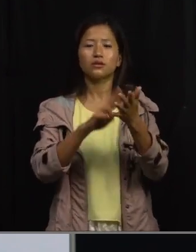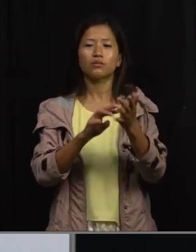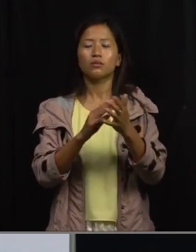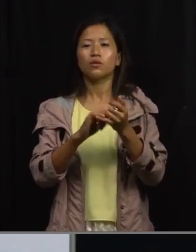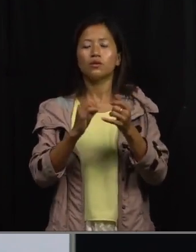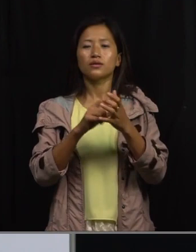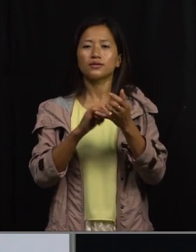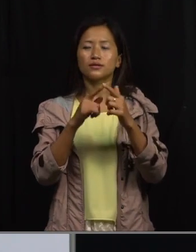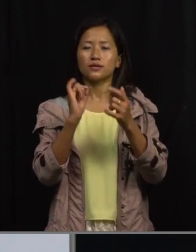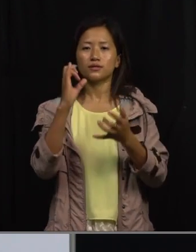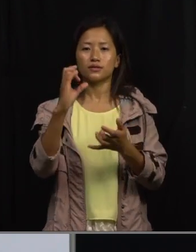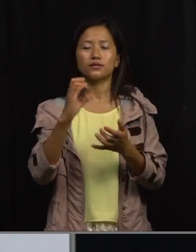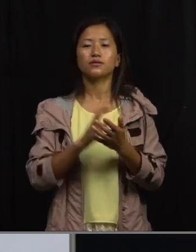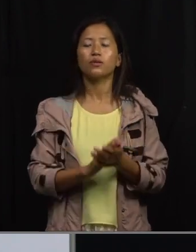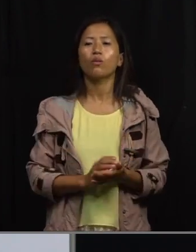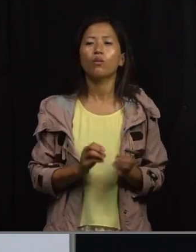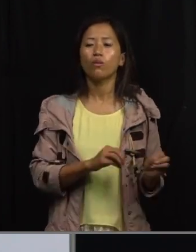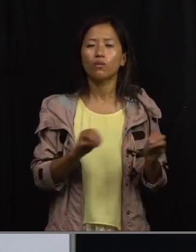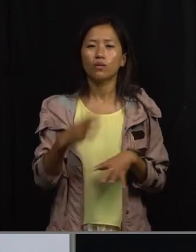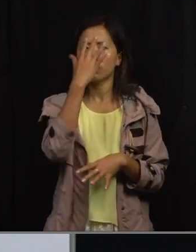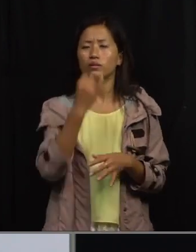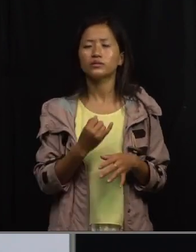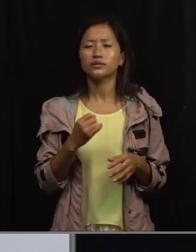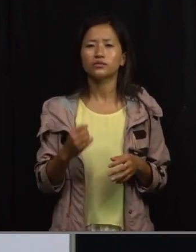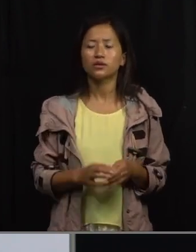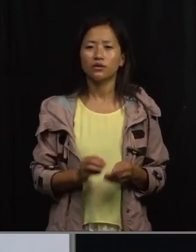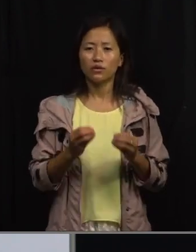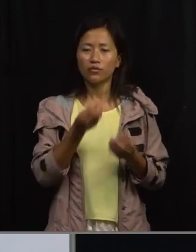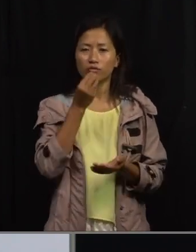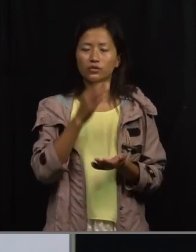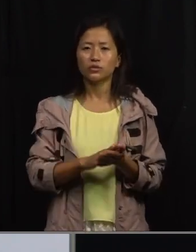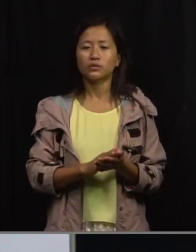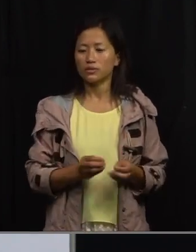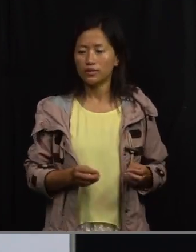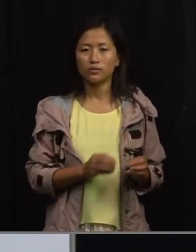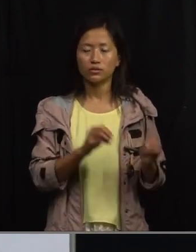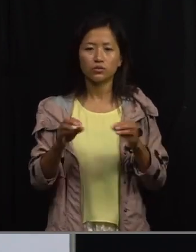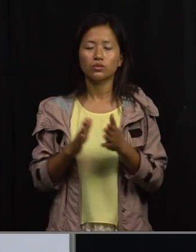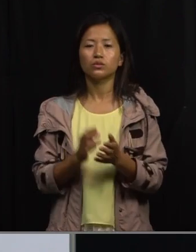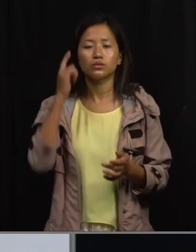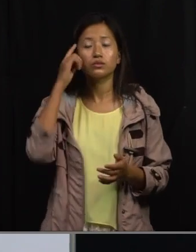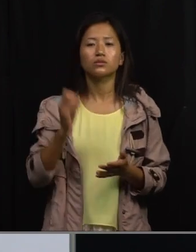here is, why did they shift from food gatherings to food producer?